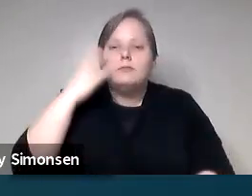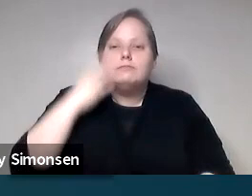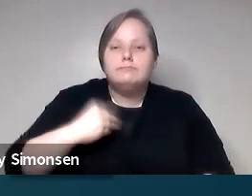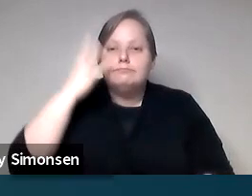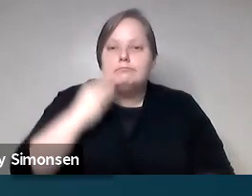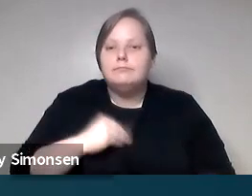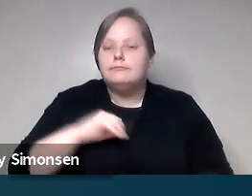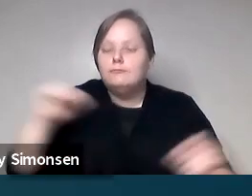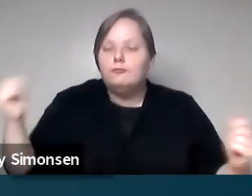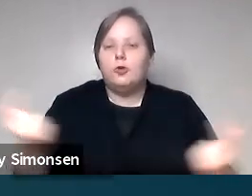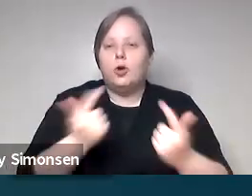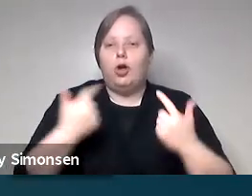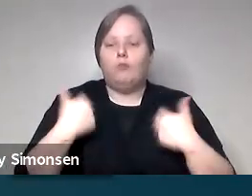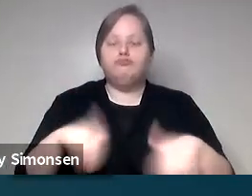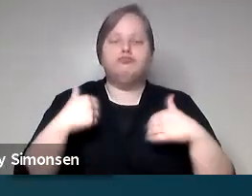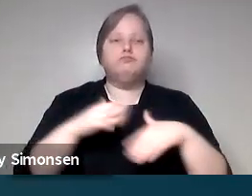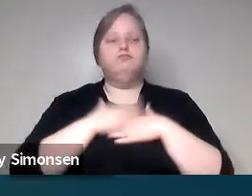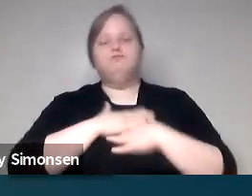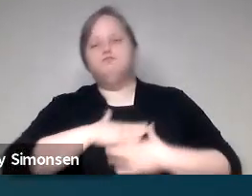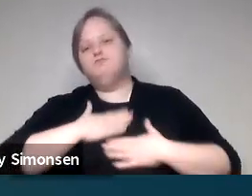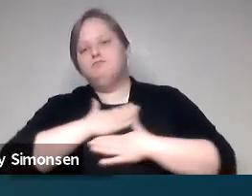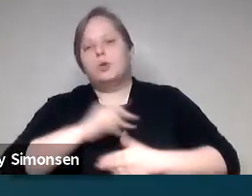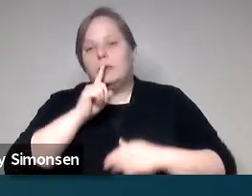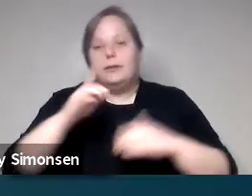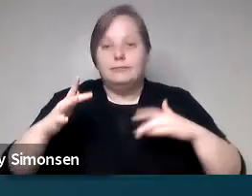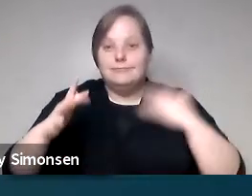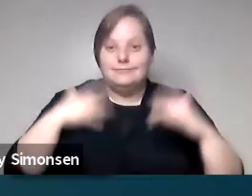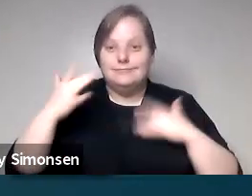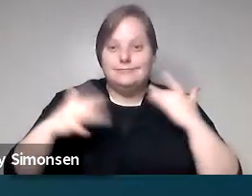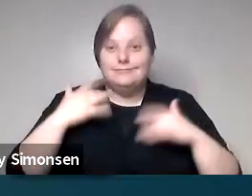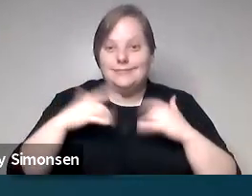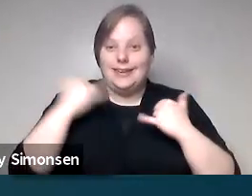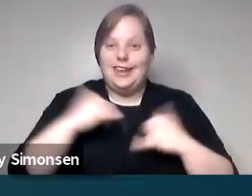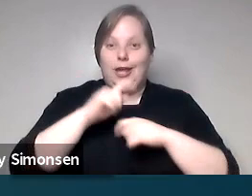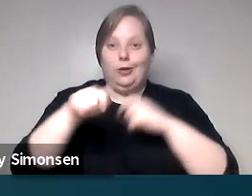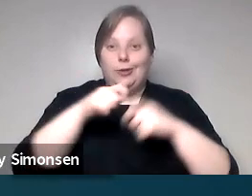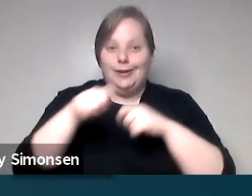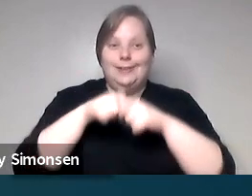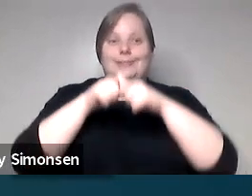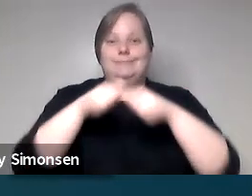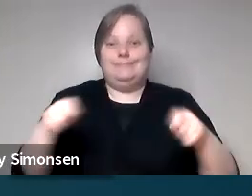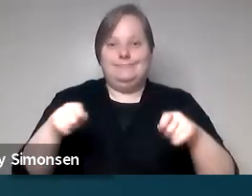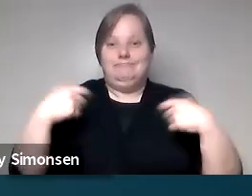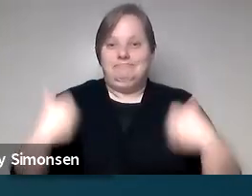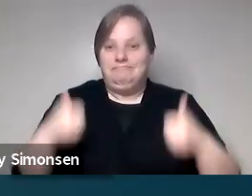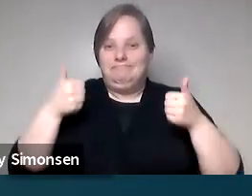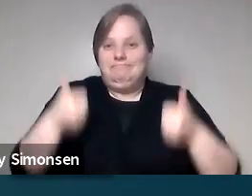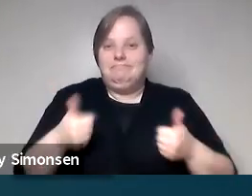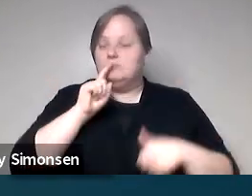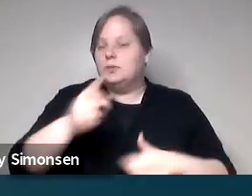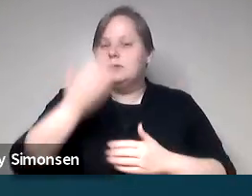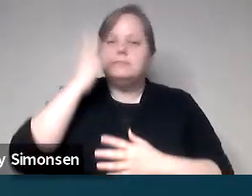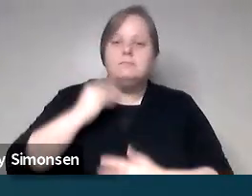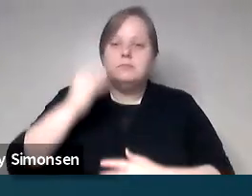for all of us, and I'm excited actually that it's wrapping up. It's been a great experience, and we